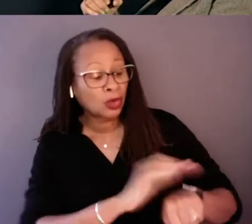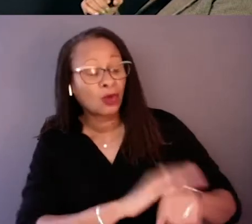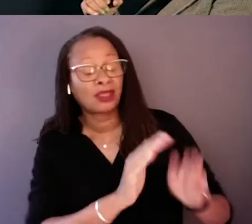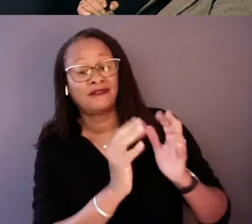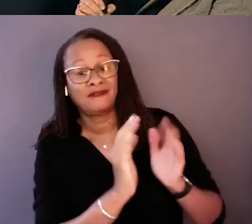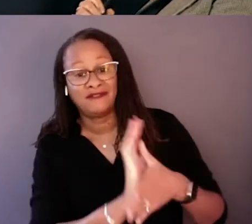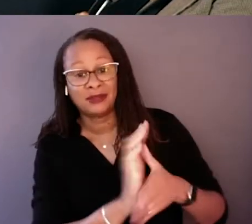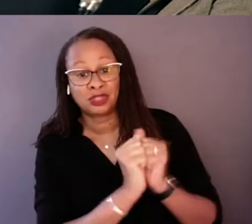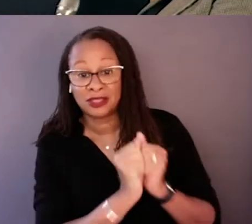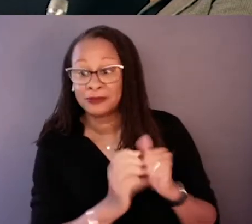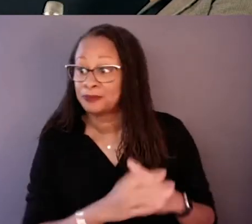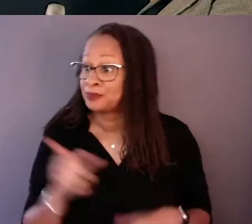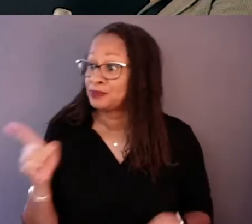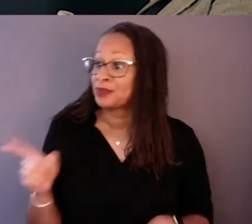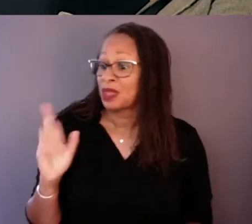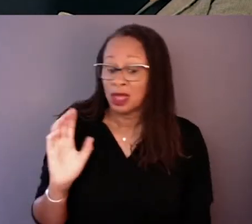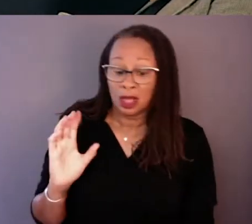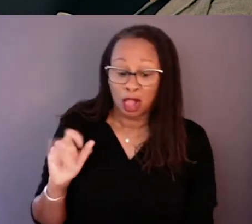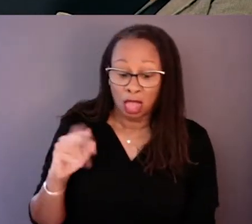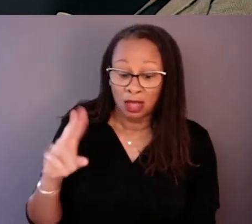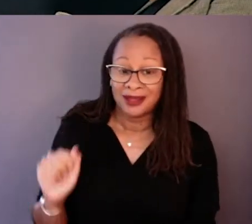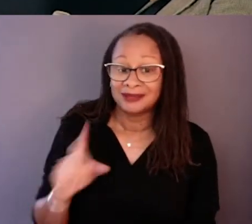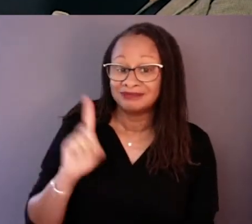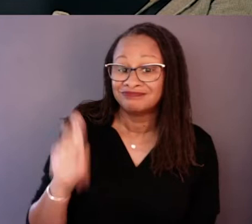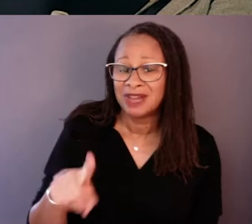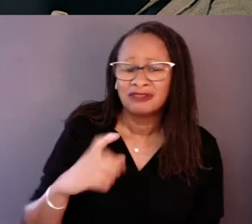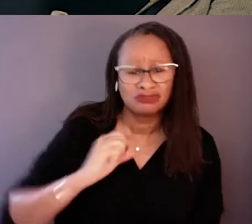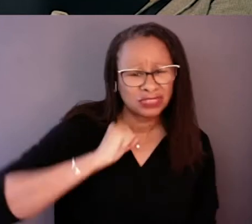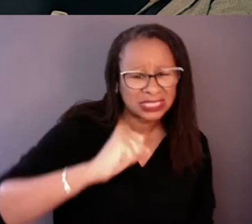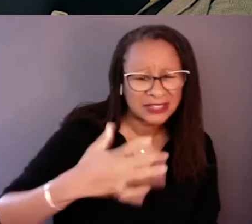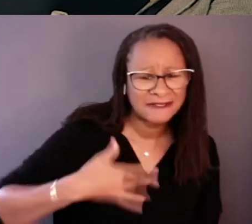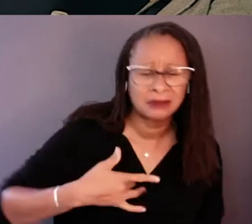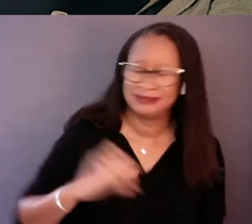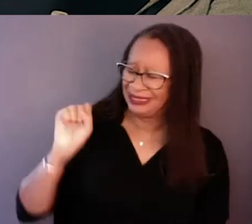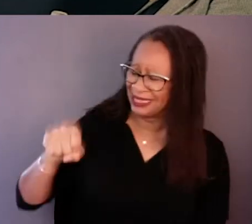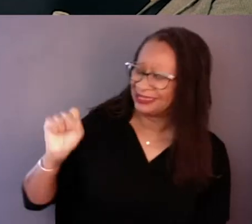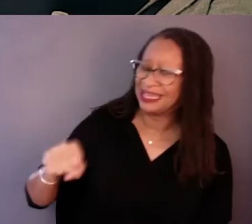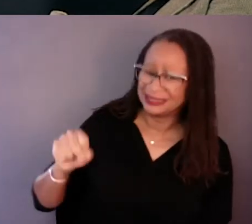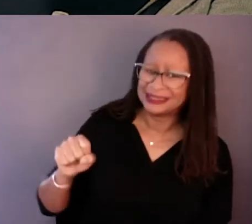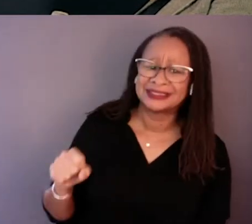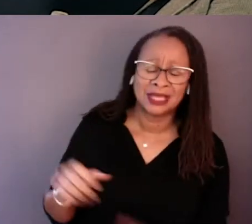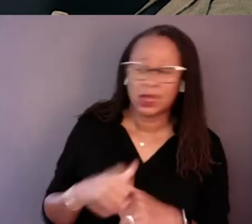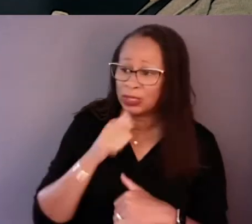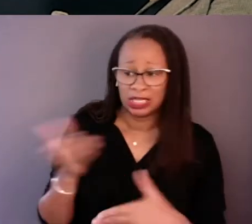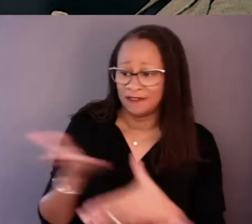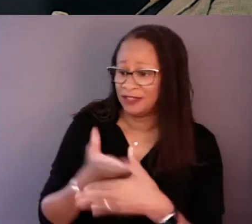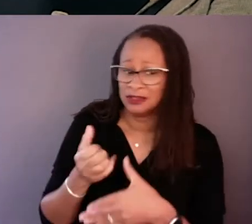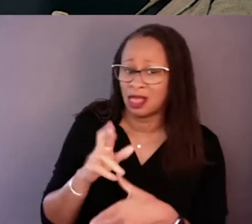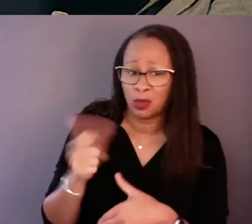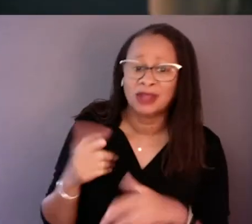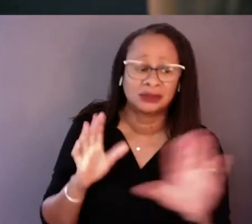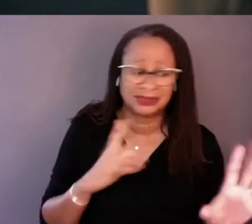into any resistance at all? Yeah, huge resistance, and rightly so. And we didn't try to convince anybody otherwise. You know, one of the